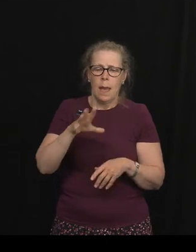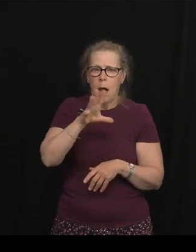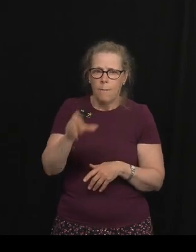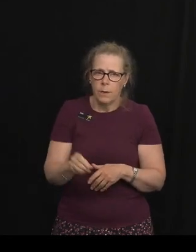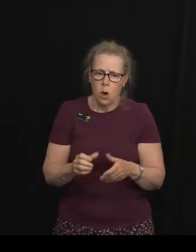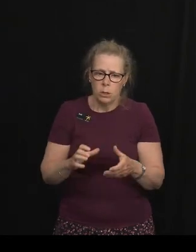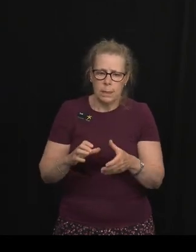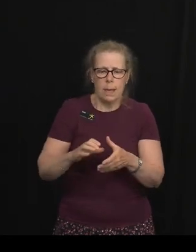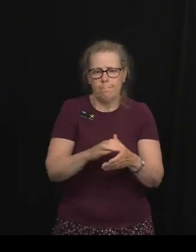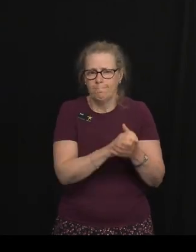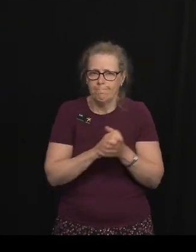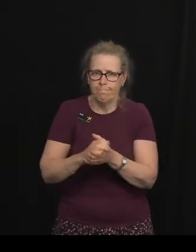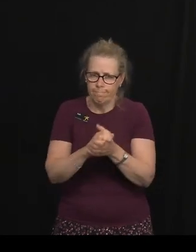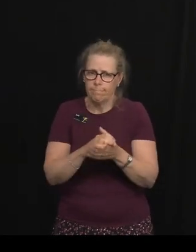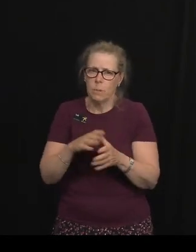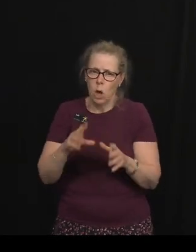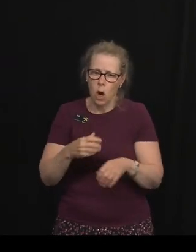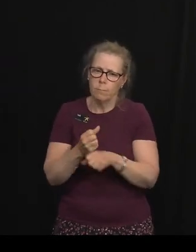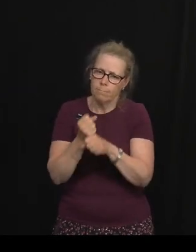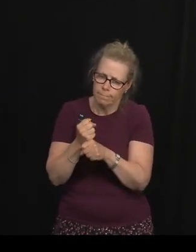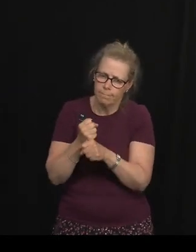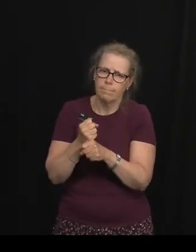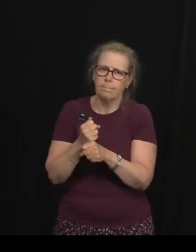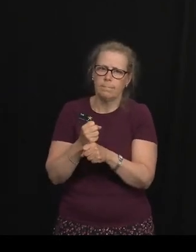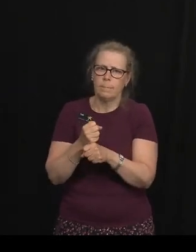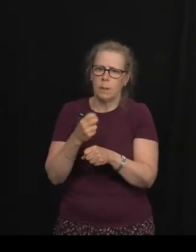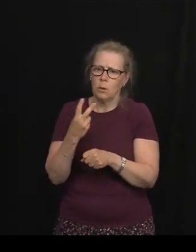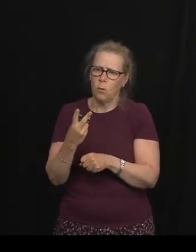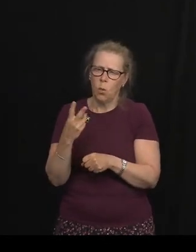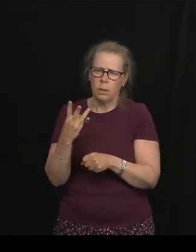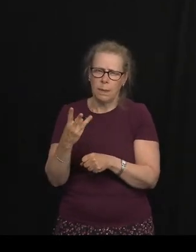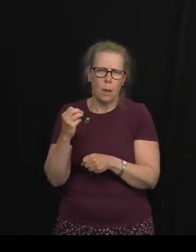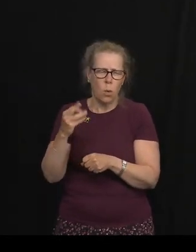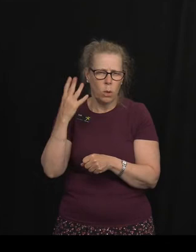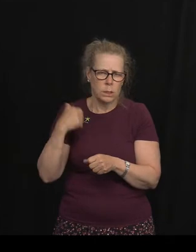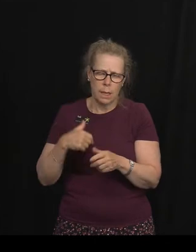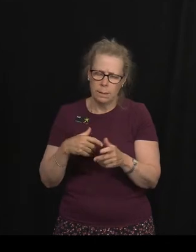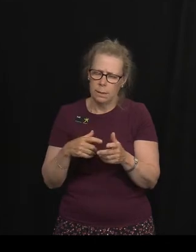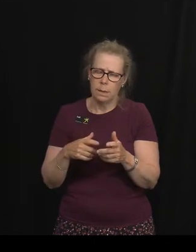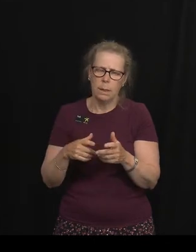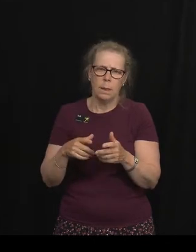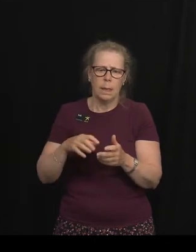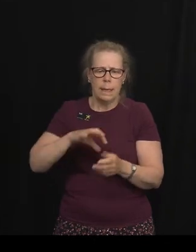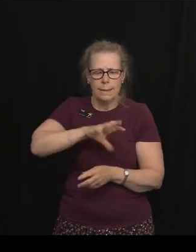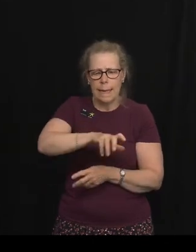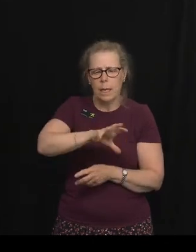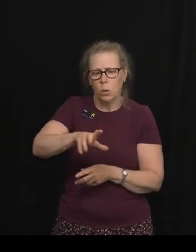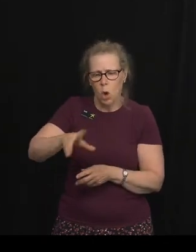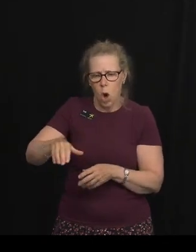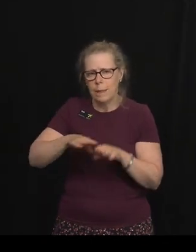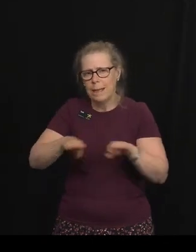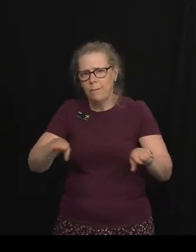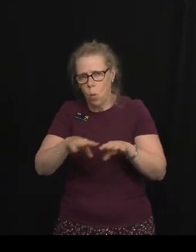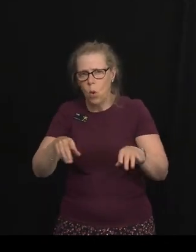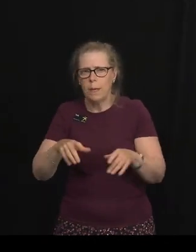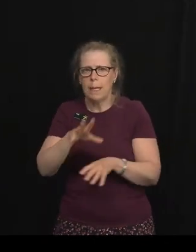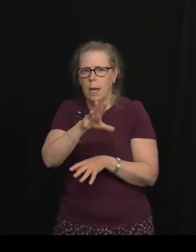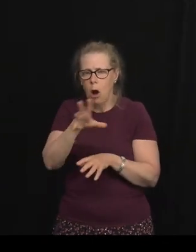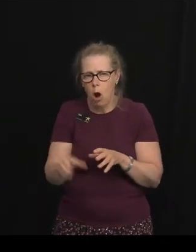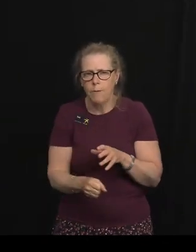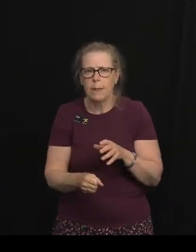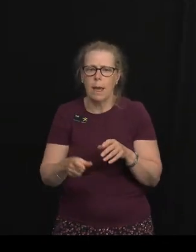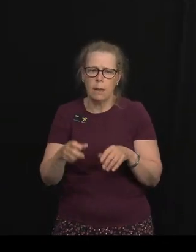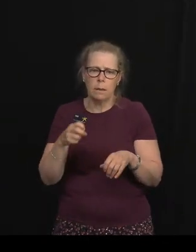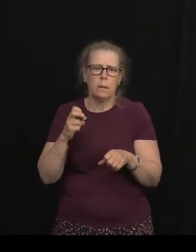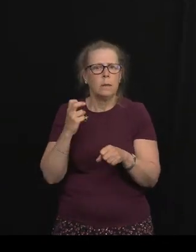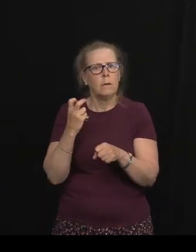established recently, just 2 or 3 years ago, to lead at a national, at the regional level in Africa to monitor and